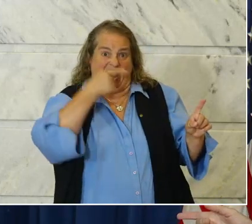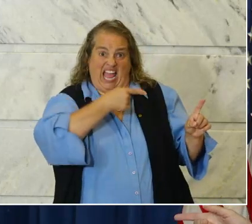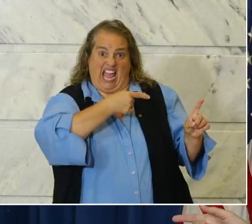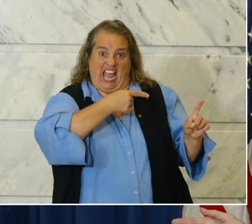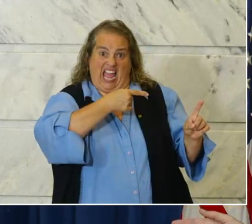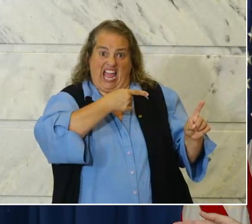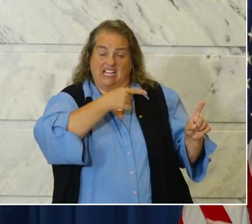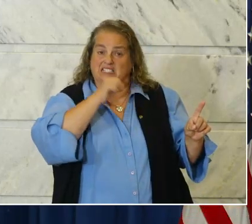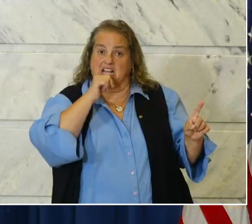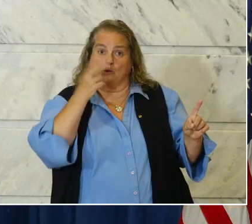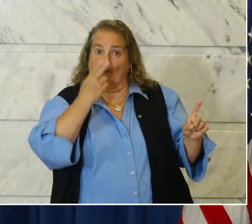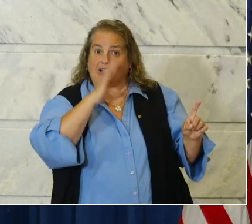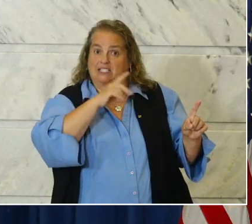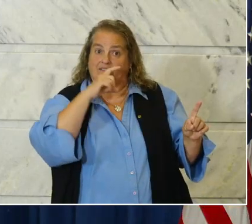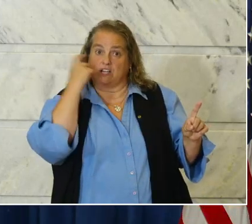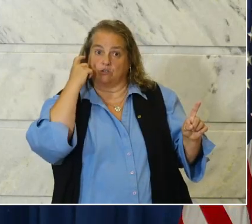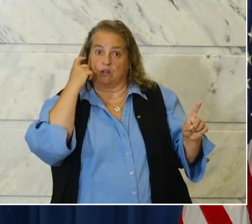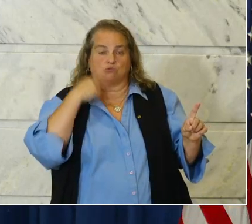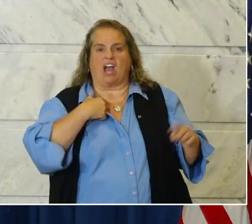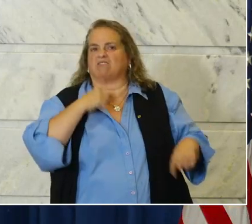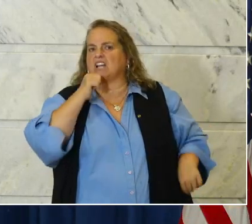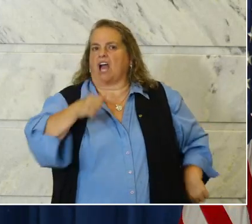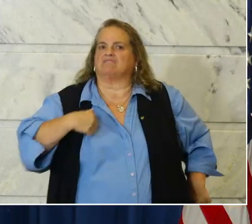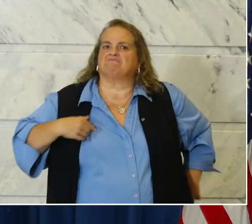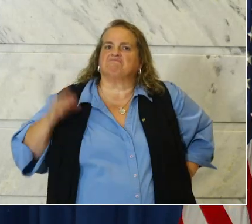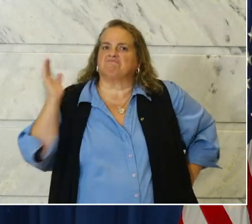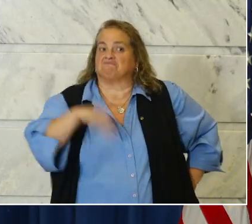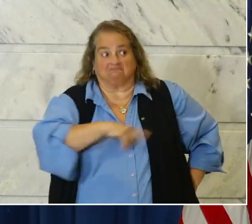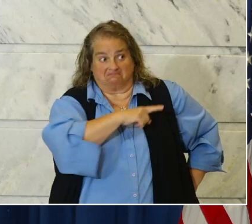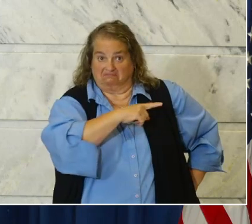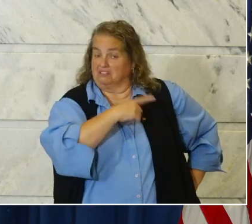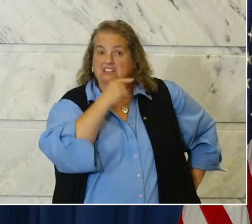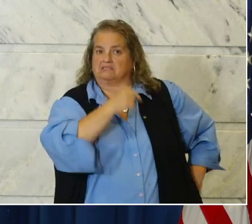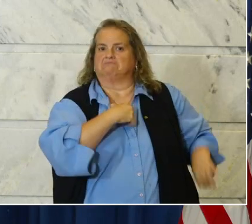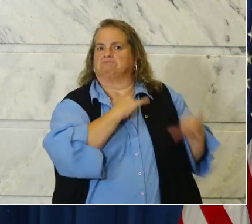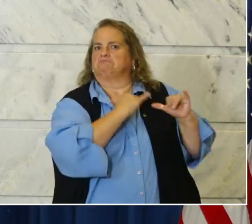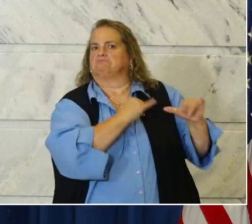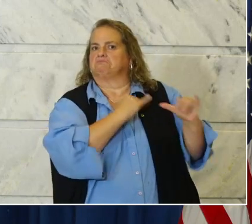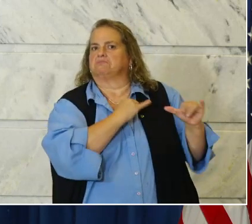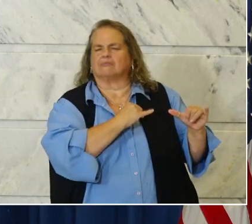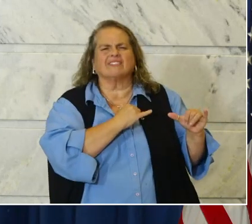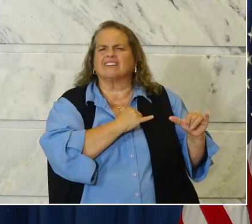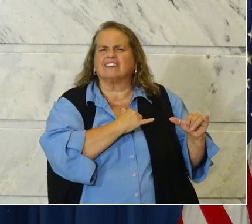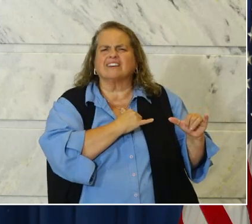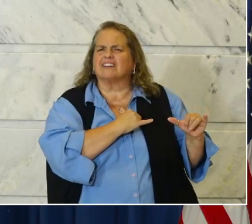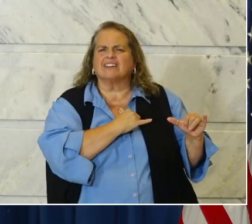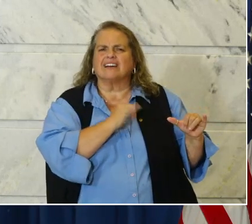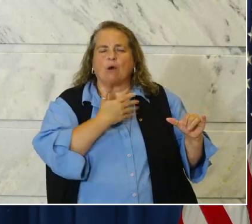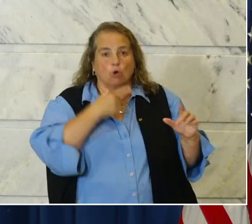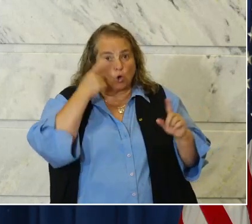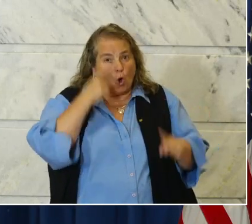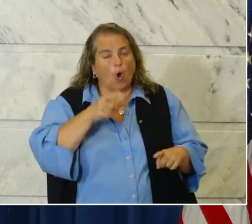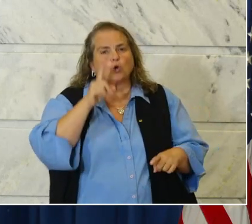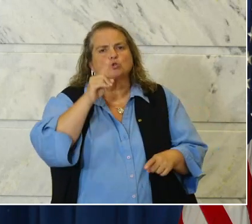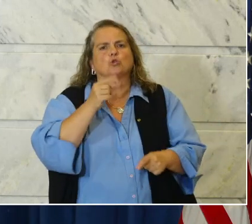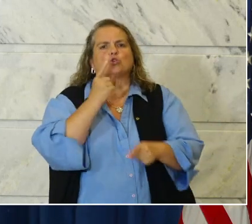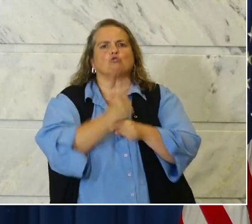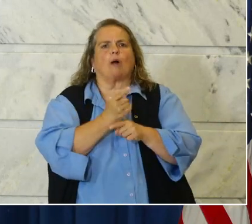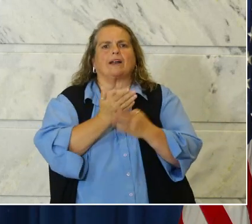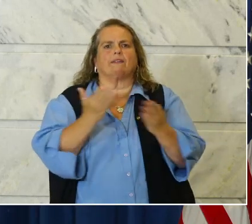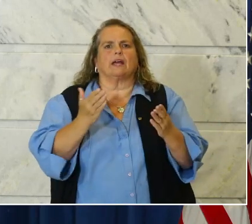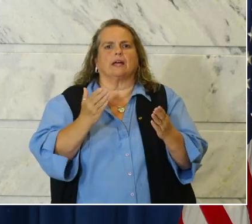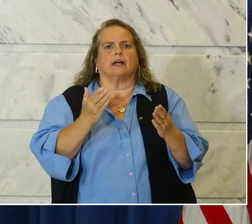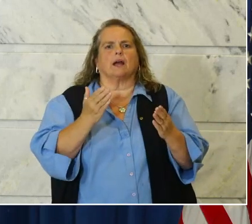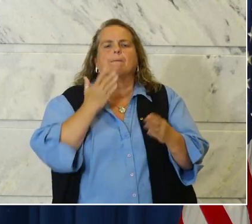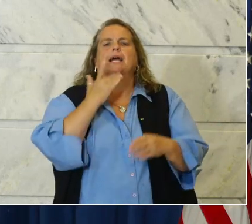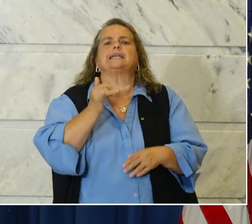wearing his facial covering, so I'm not going to either. Our goal in this has to be we want to do the right thing personally because it's the right